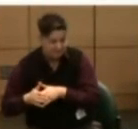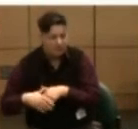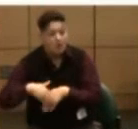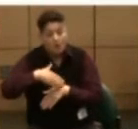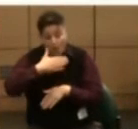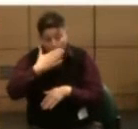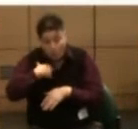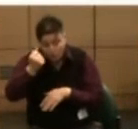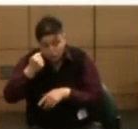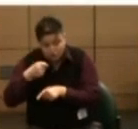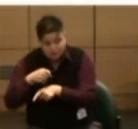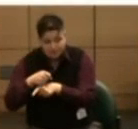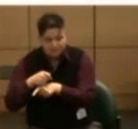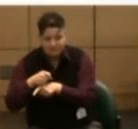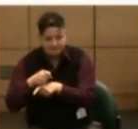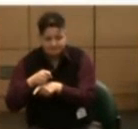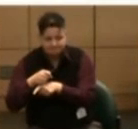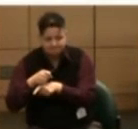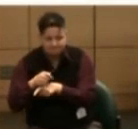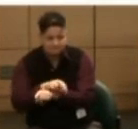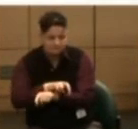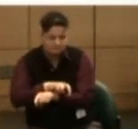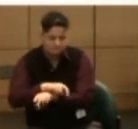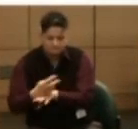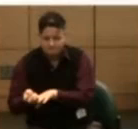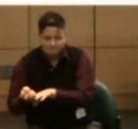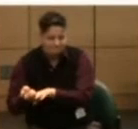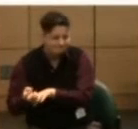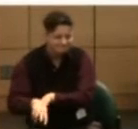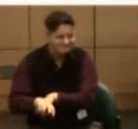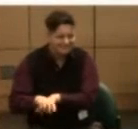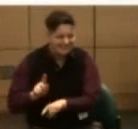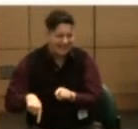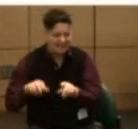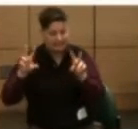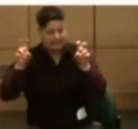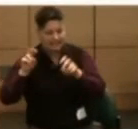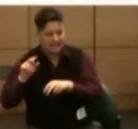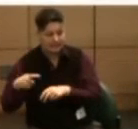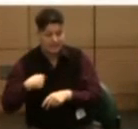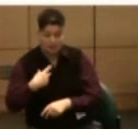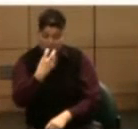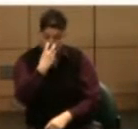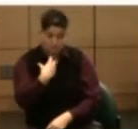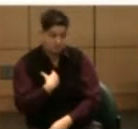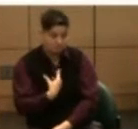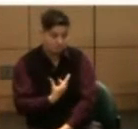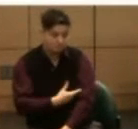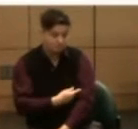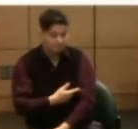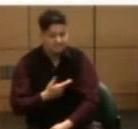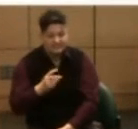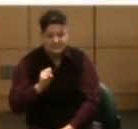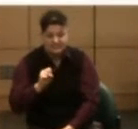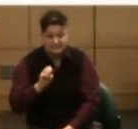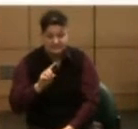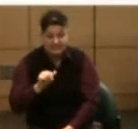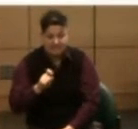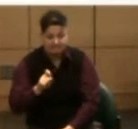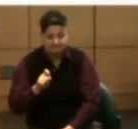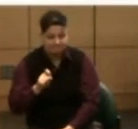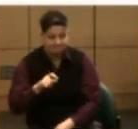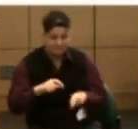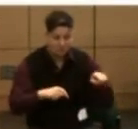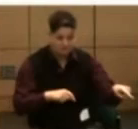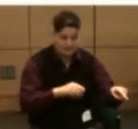and they're no longer in that time period where they're going to take nice long naps, then you have to sedate the kids for the MRI. And so, again, the MRI may not